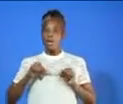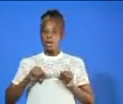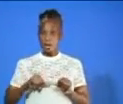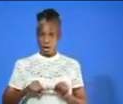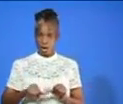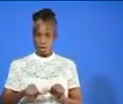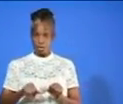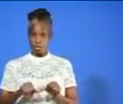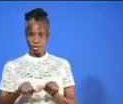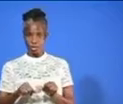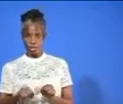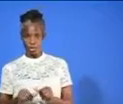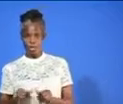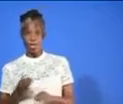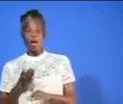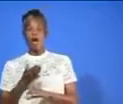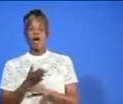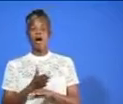spanning